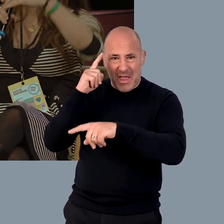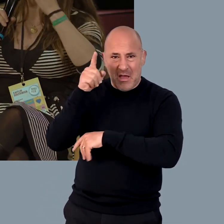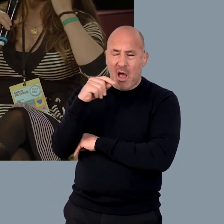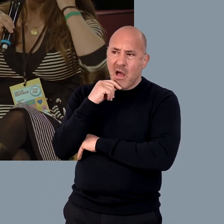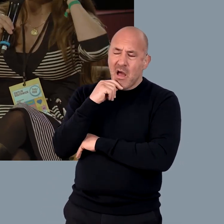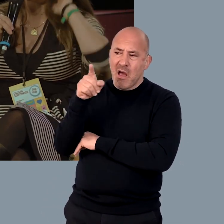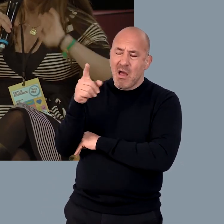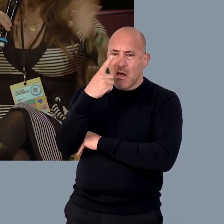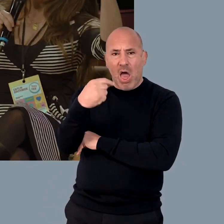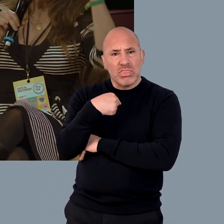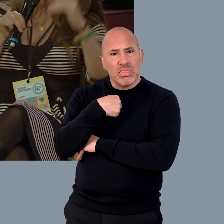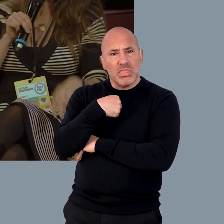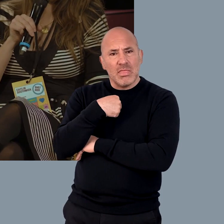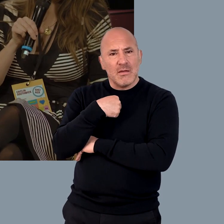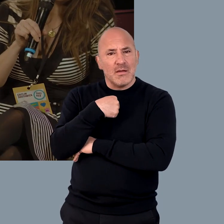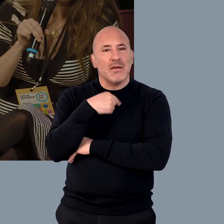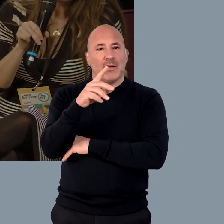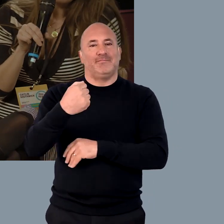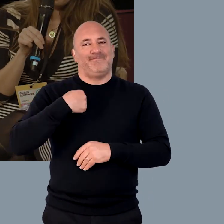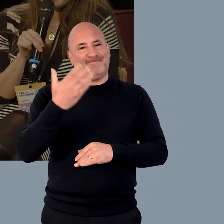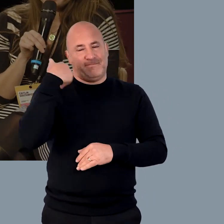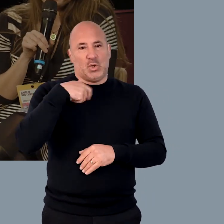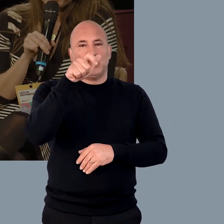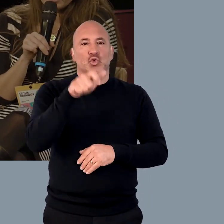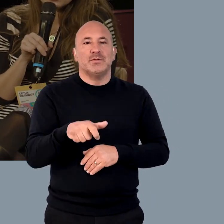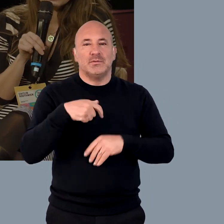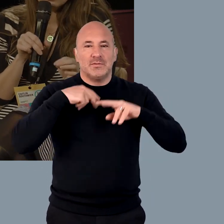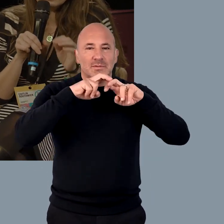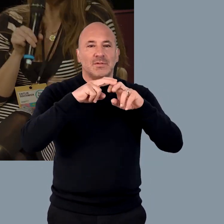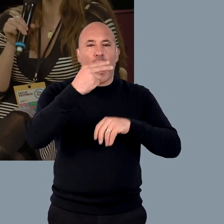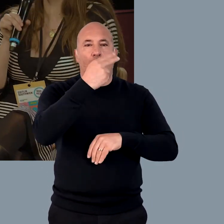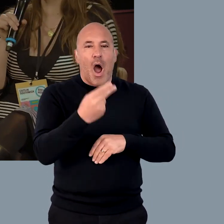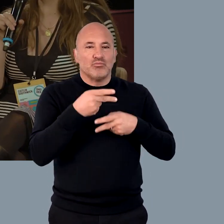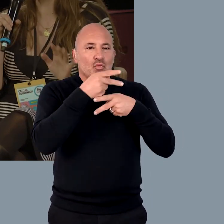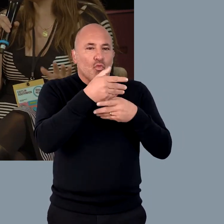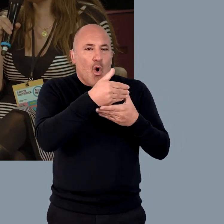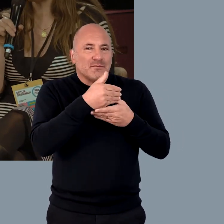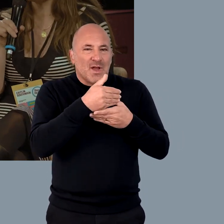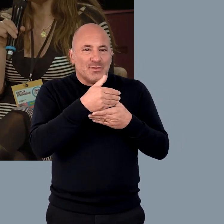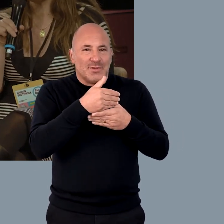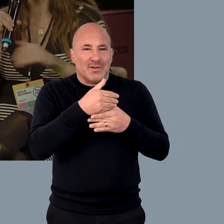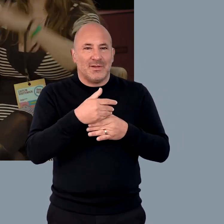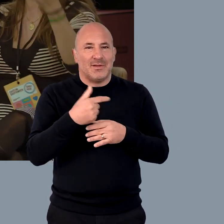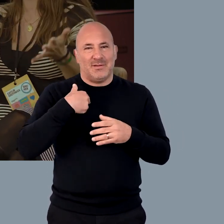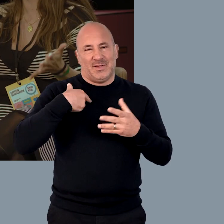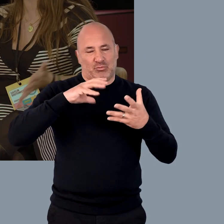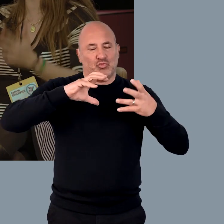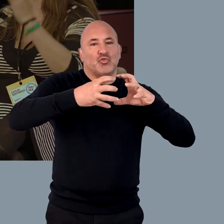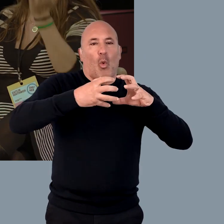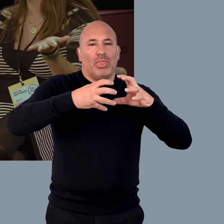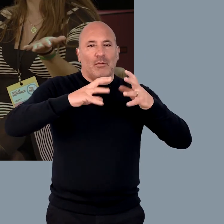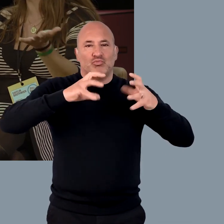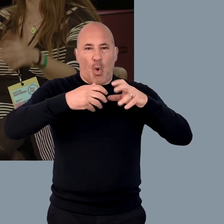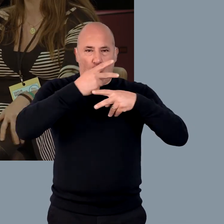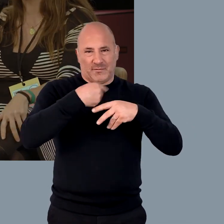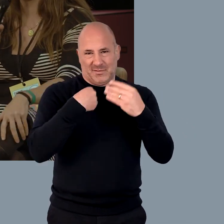action and then you can think like, oh, that's something I can do. So when I was a student studying art conservation, as was mentioned, I am